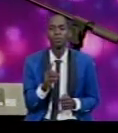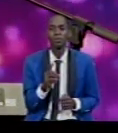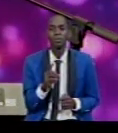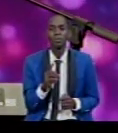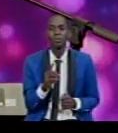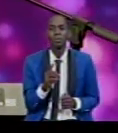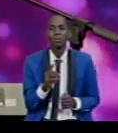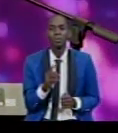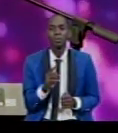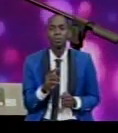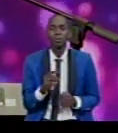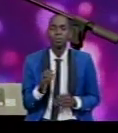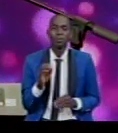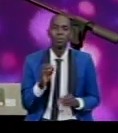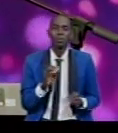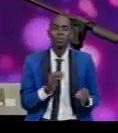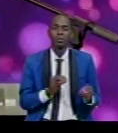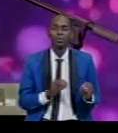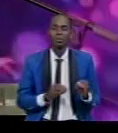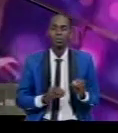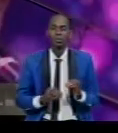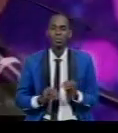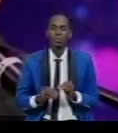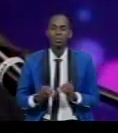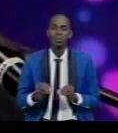great. Oh, we see how